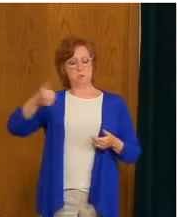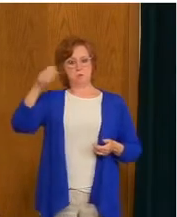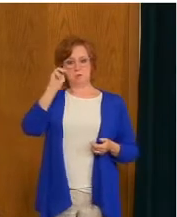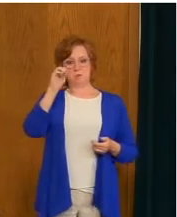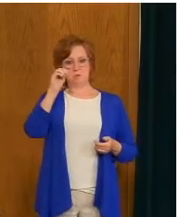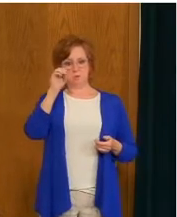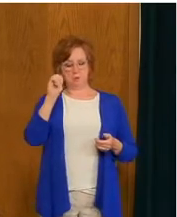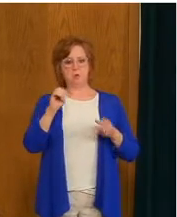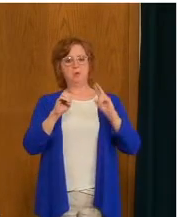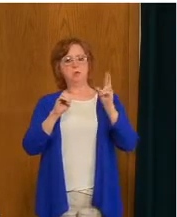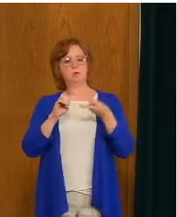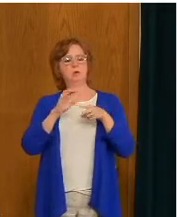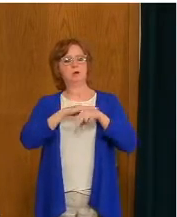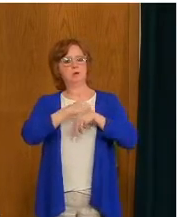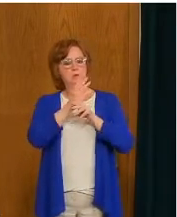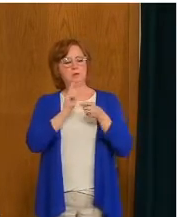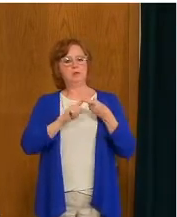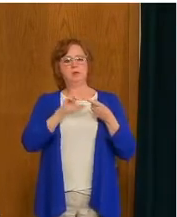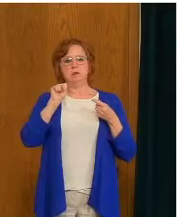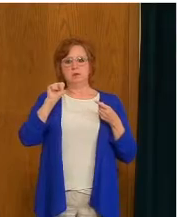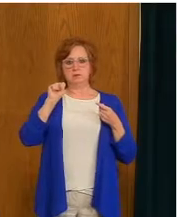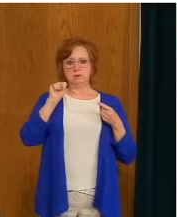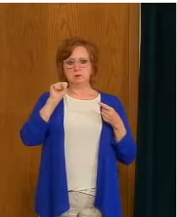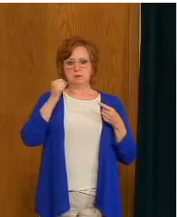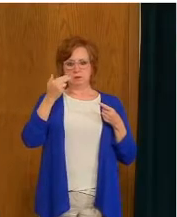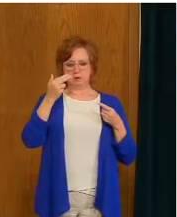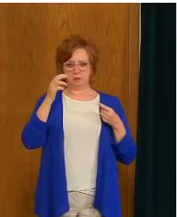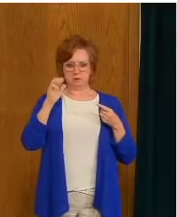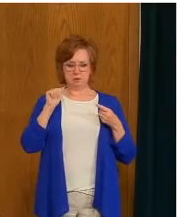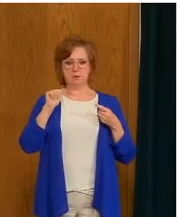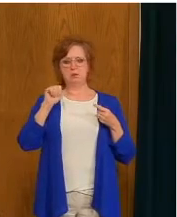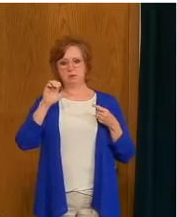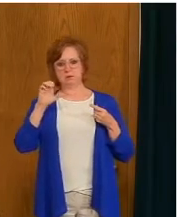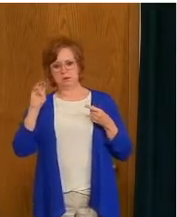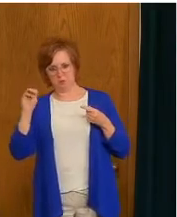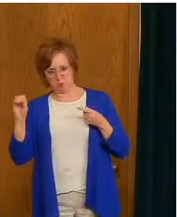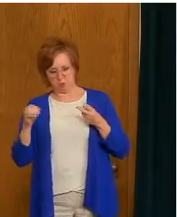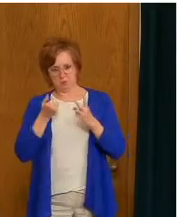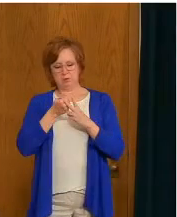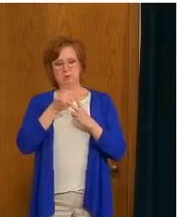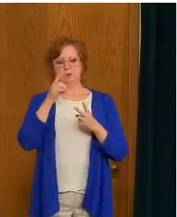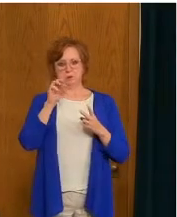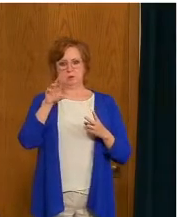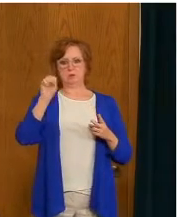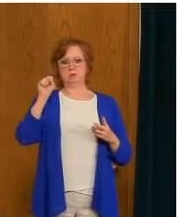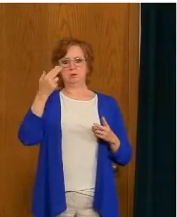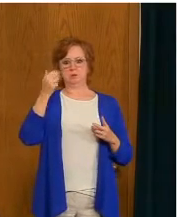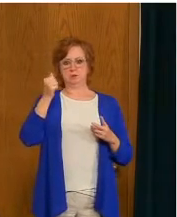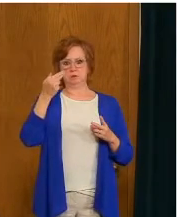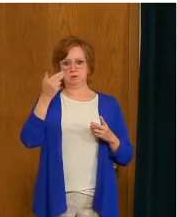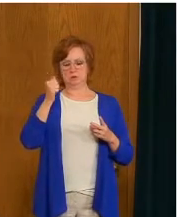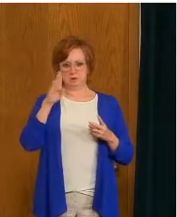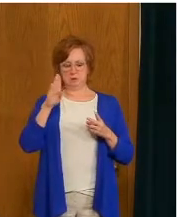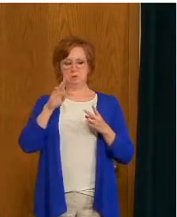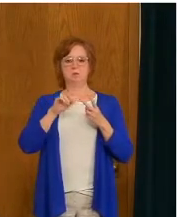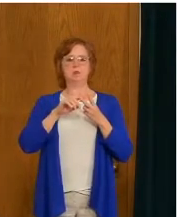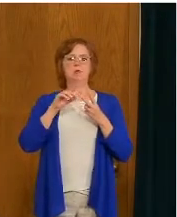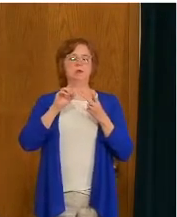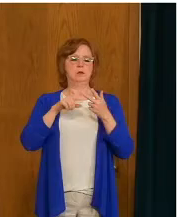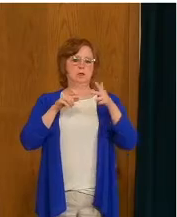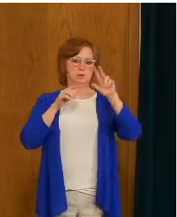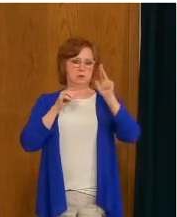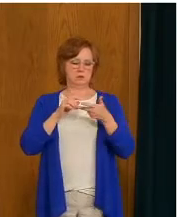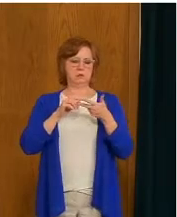us virtually is Saskatchewan's Chief Medical Health Officer, Dr. Shahab, and the CEO of the Saskatchewan Health Authority,